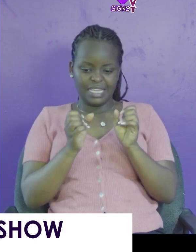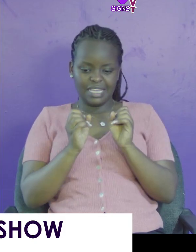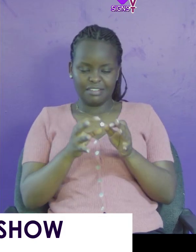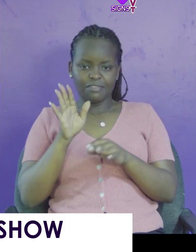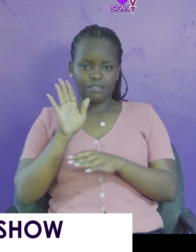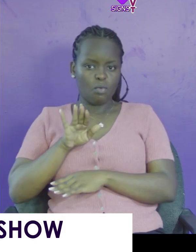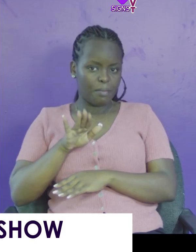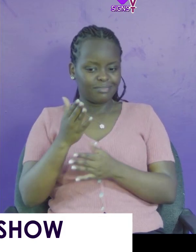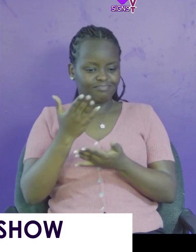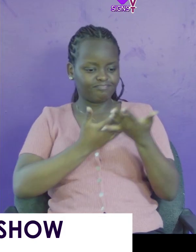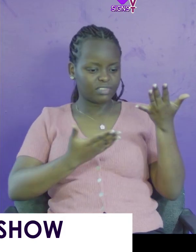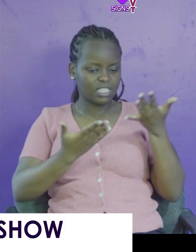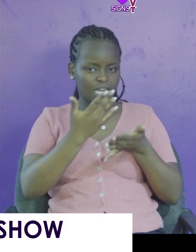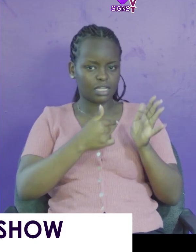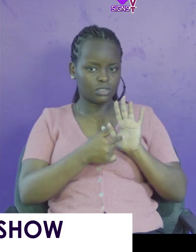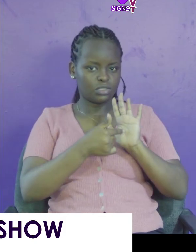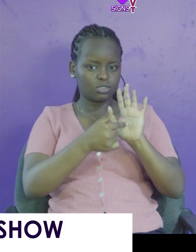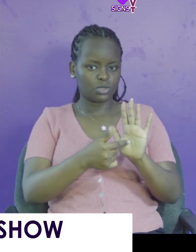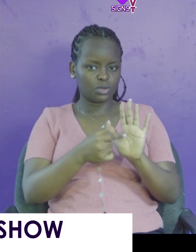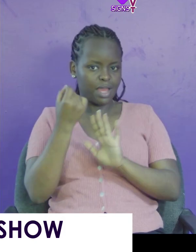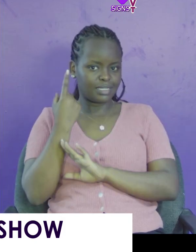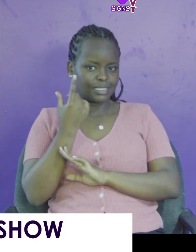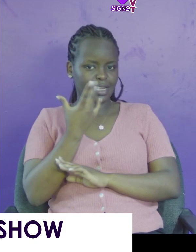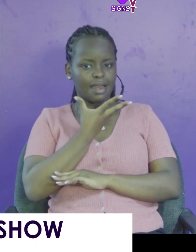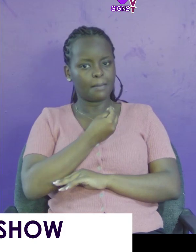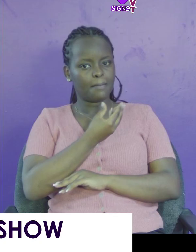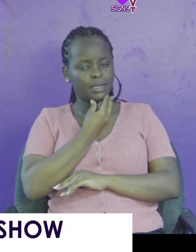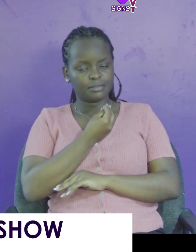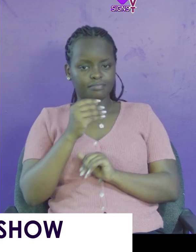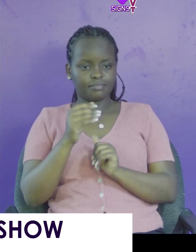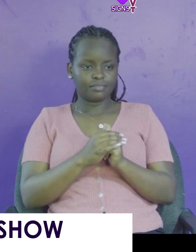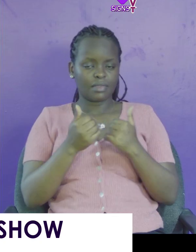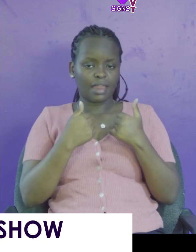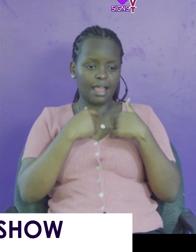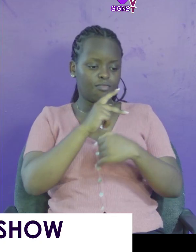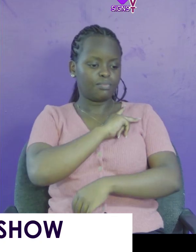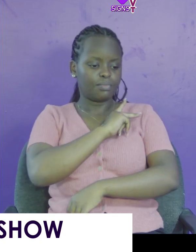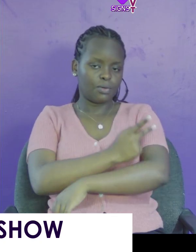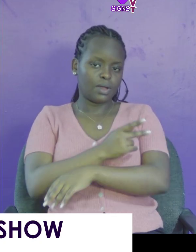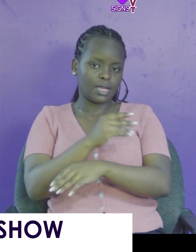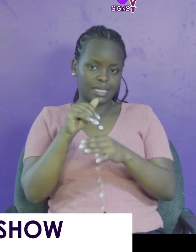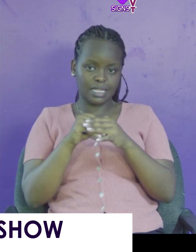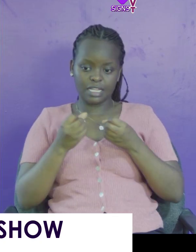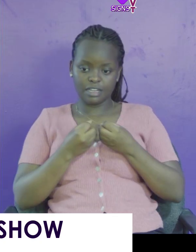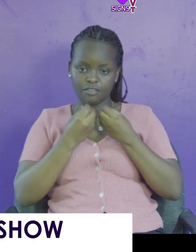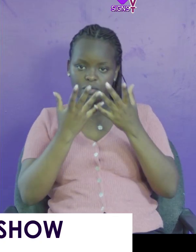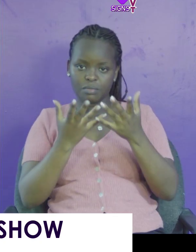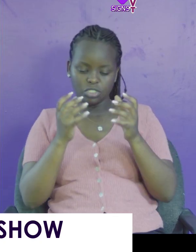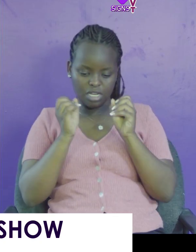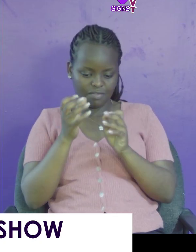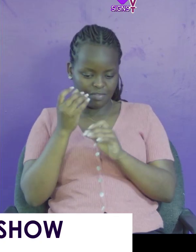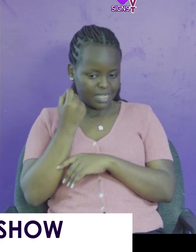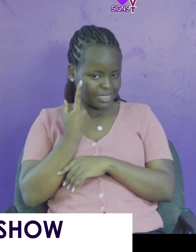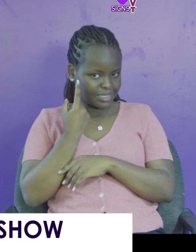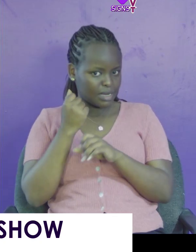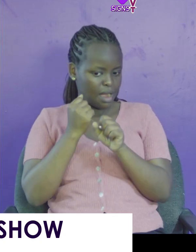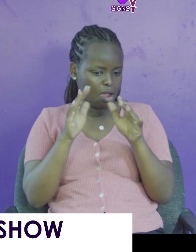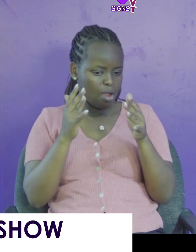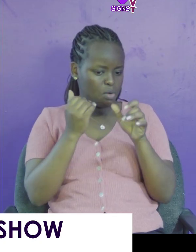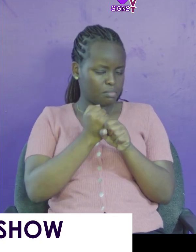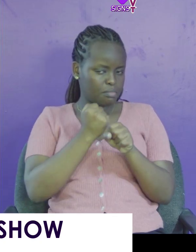interact with this show. Understand your man. There is power in information. So if you understand how men